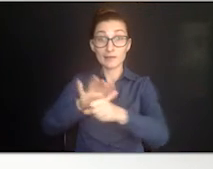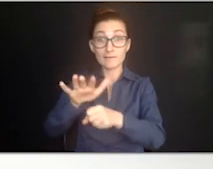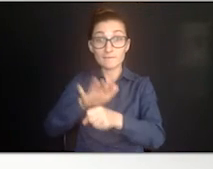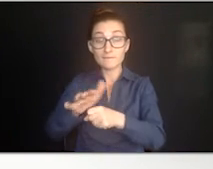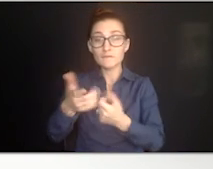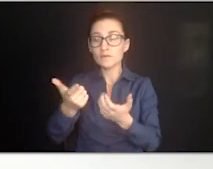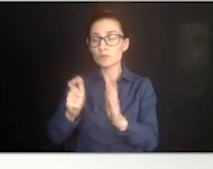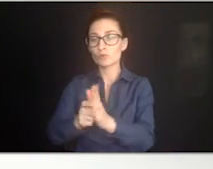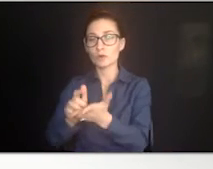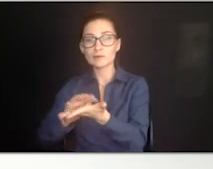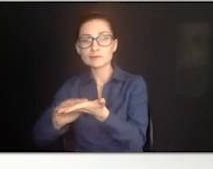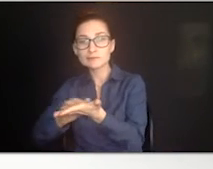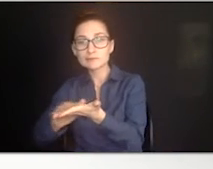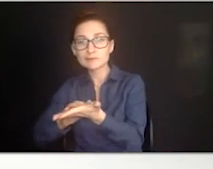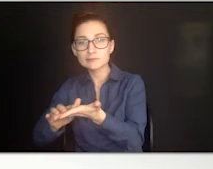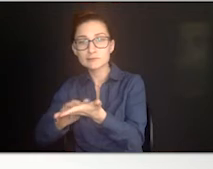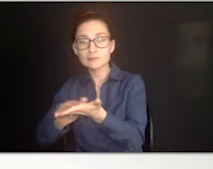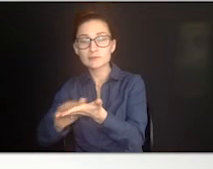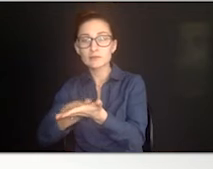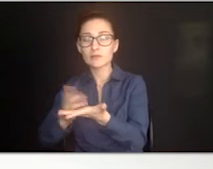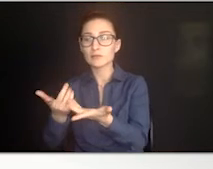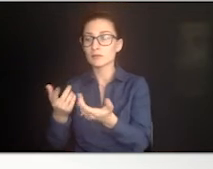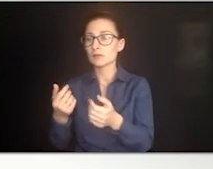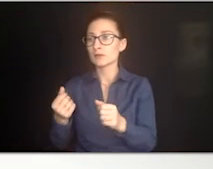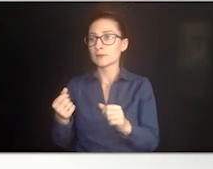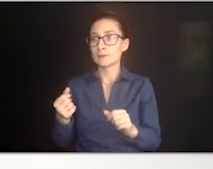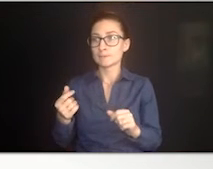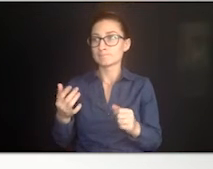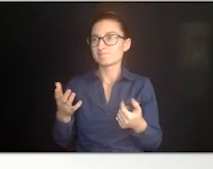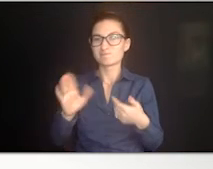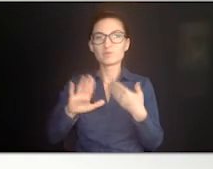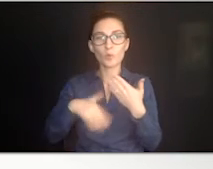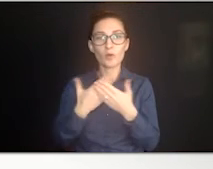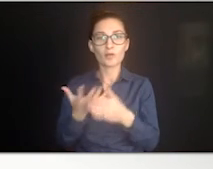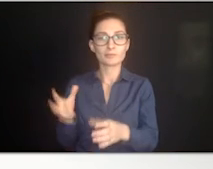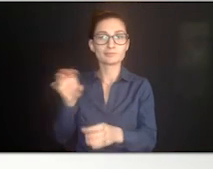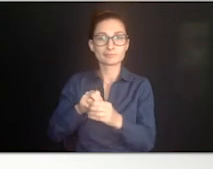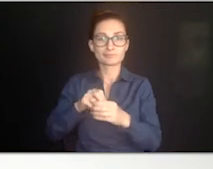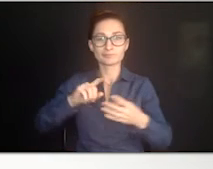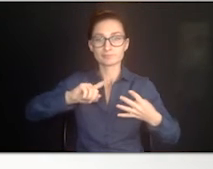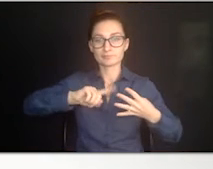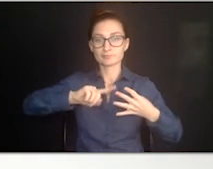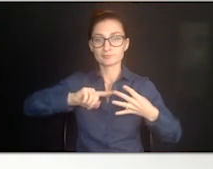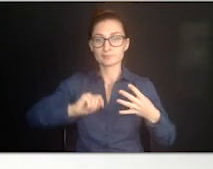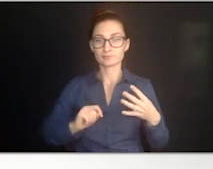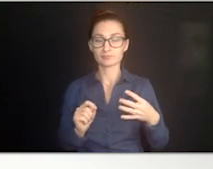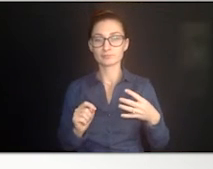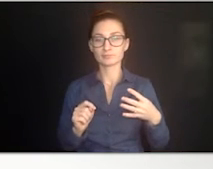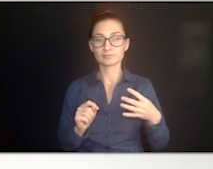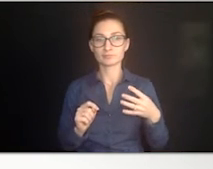symbols on it so that they can feel it if they can't see it? All of that is incorporated in that.